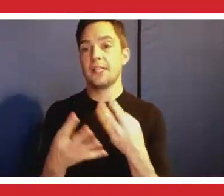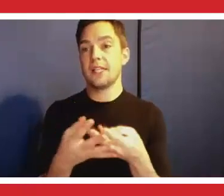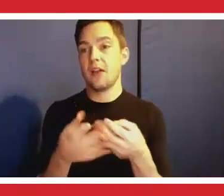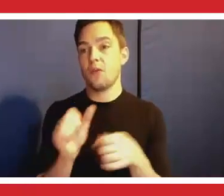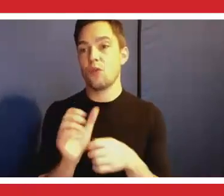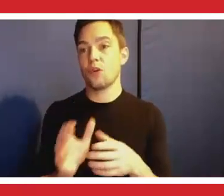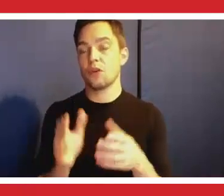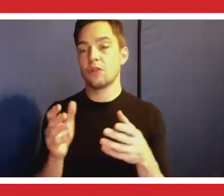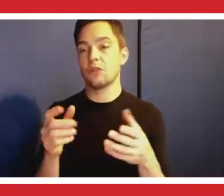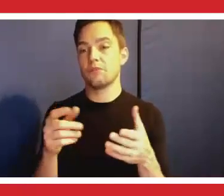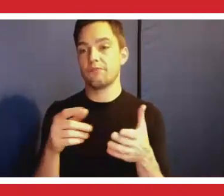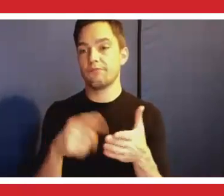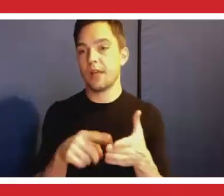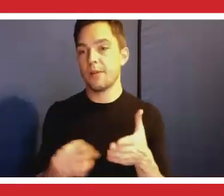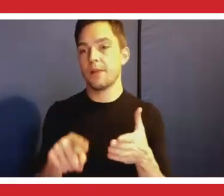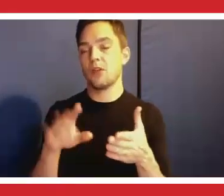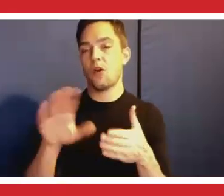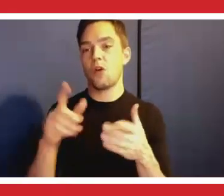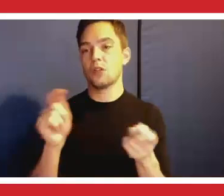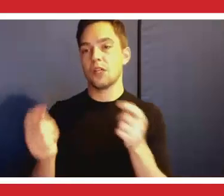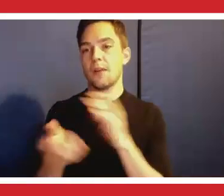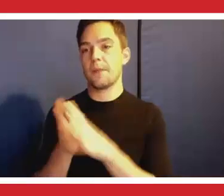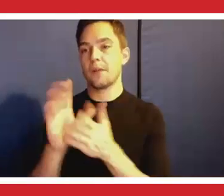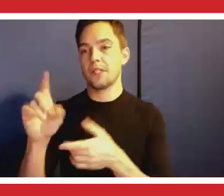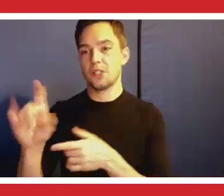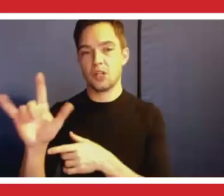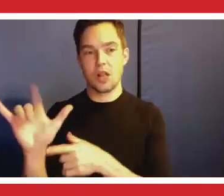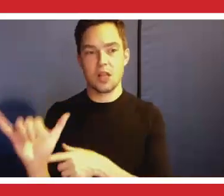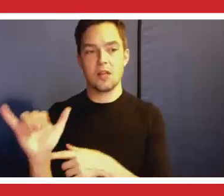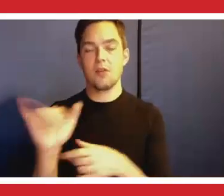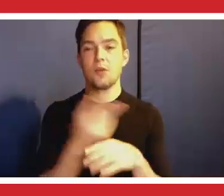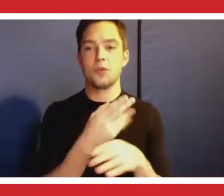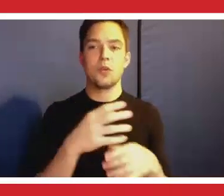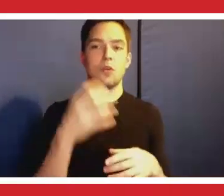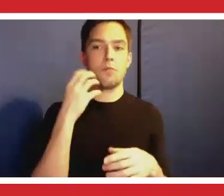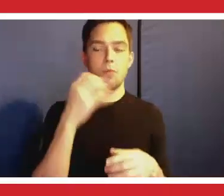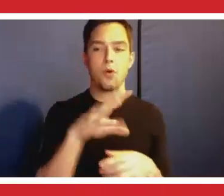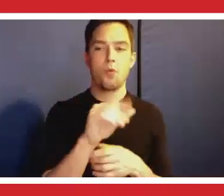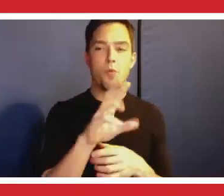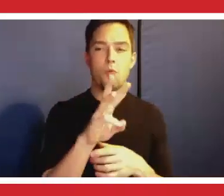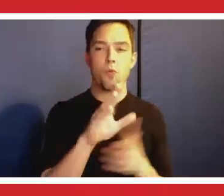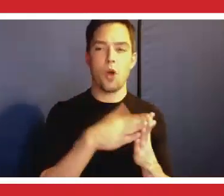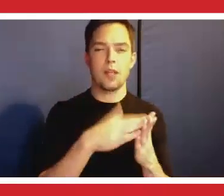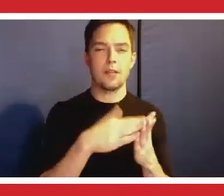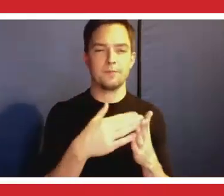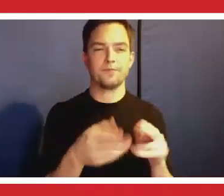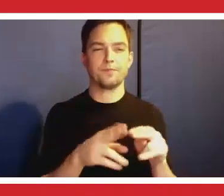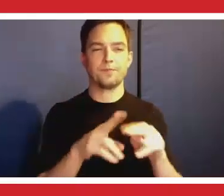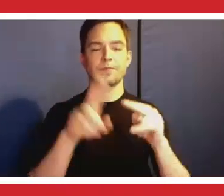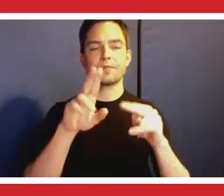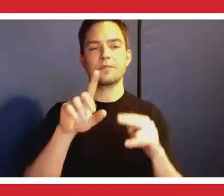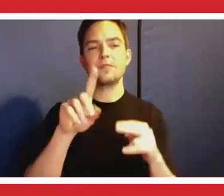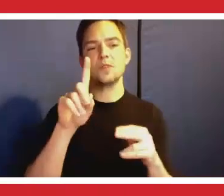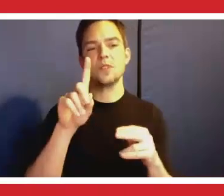done digitally. We saw merchant payments using mobile wallet go up about 15 times, so 1,500%